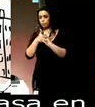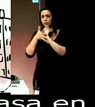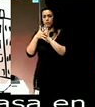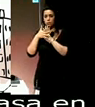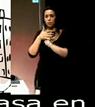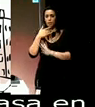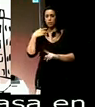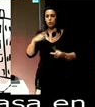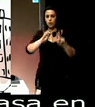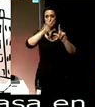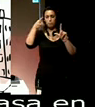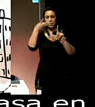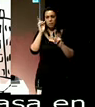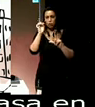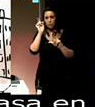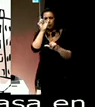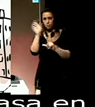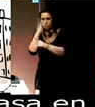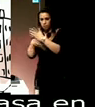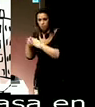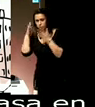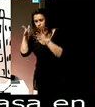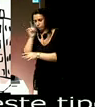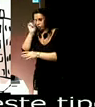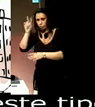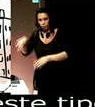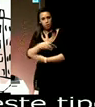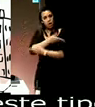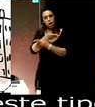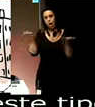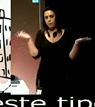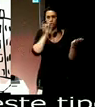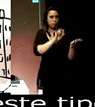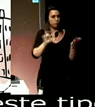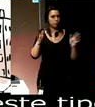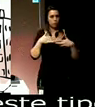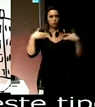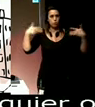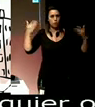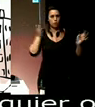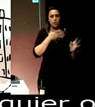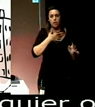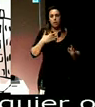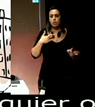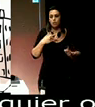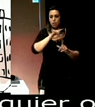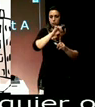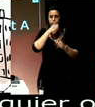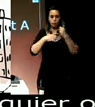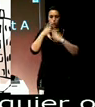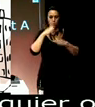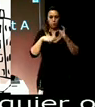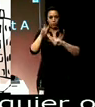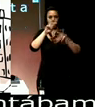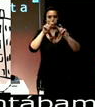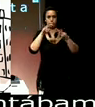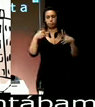people. So it's not a website only for disabled people, but for